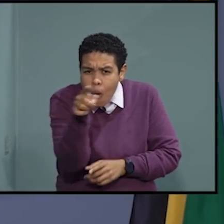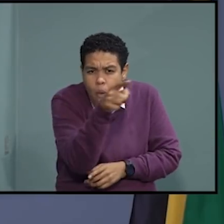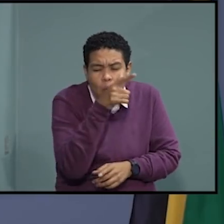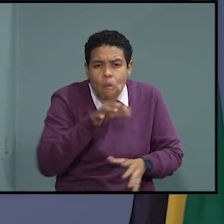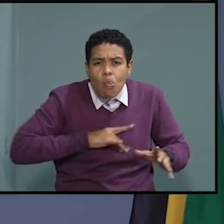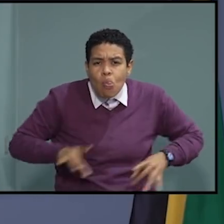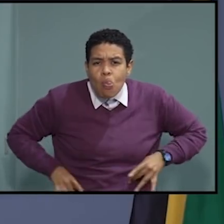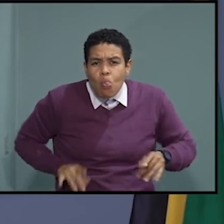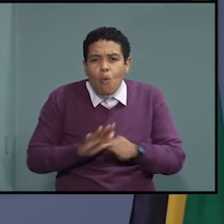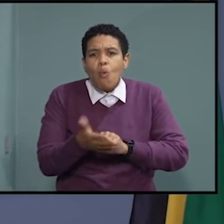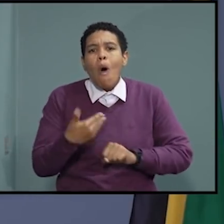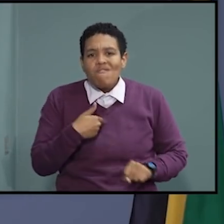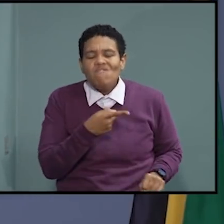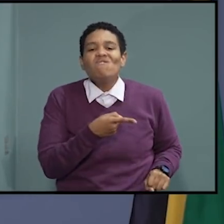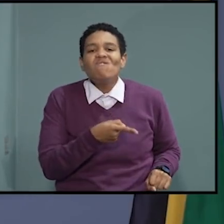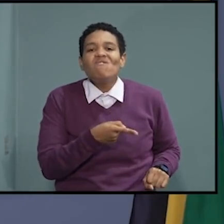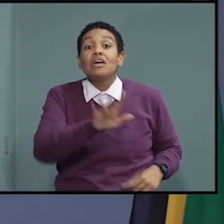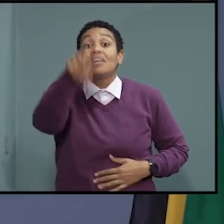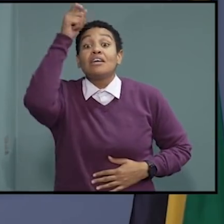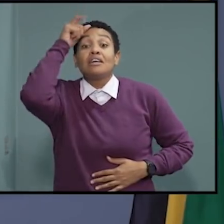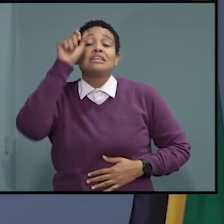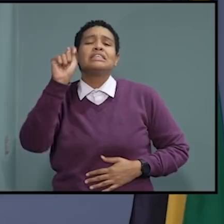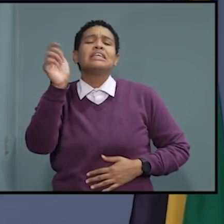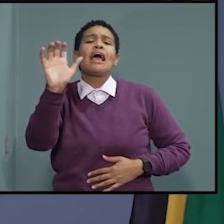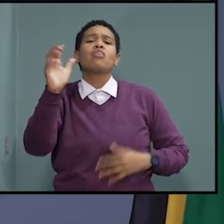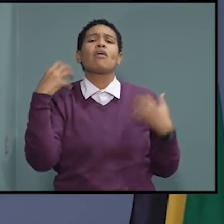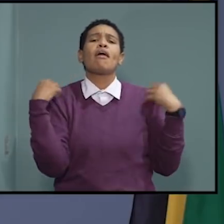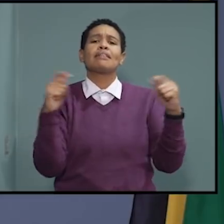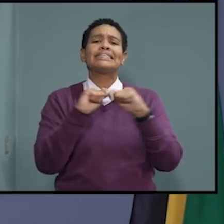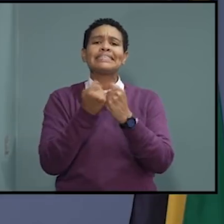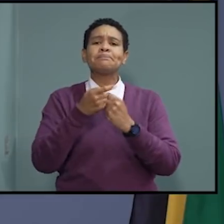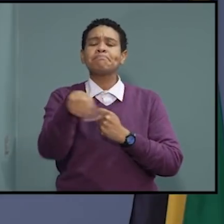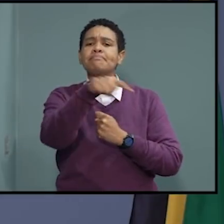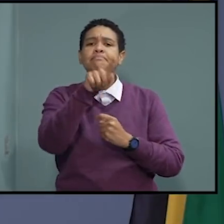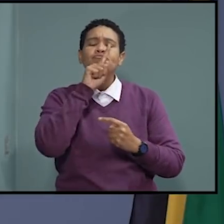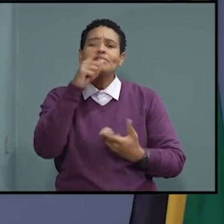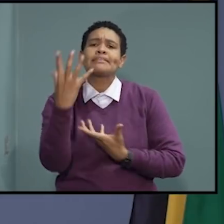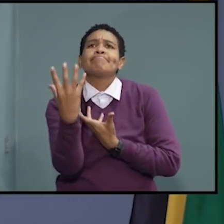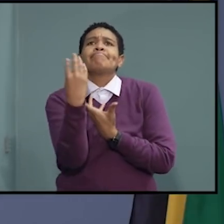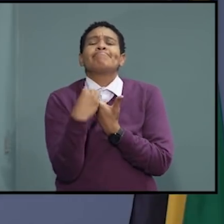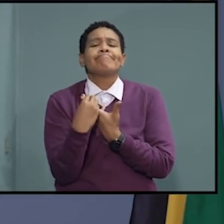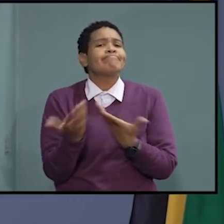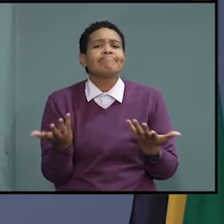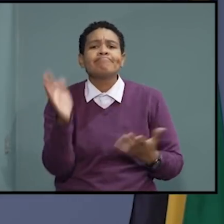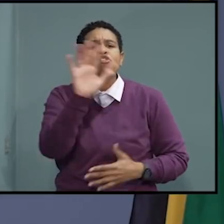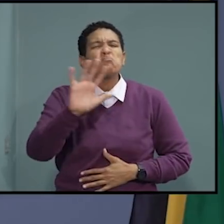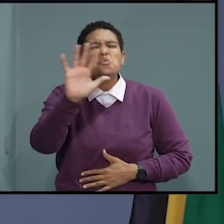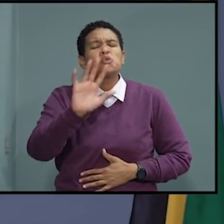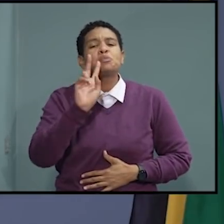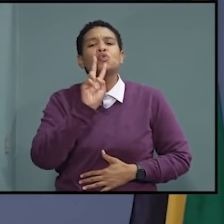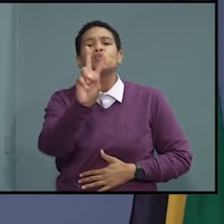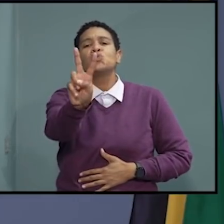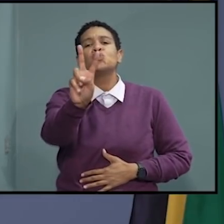persons. The St. Catherine Health team comprises of approximately